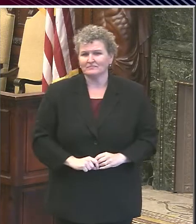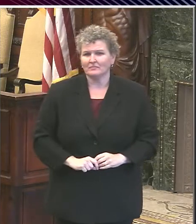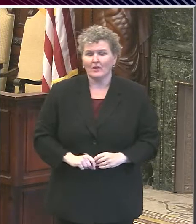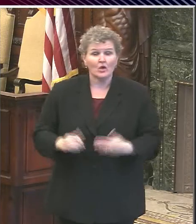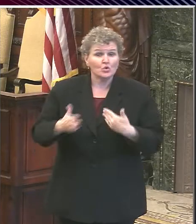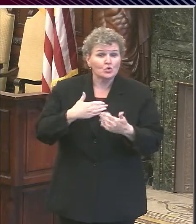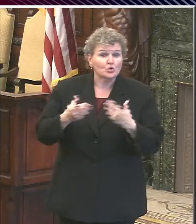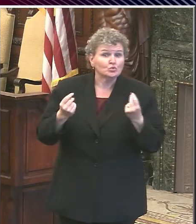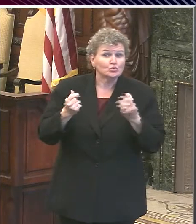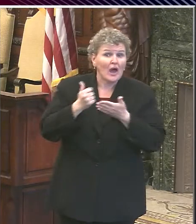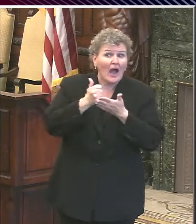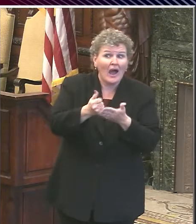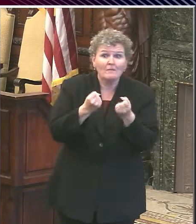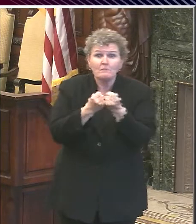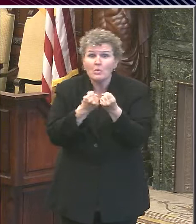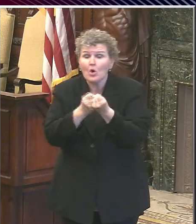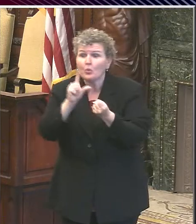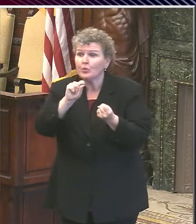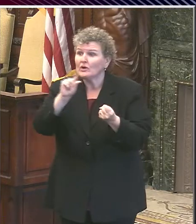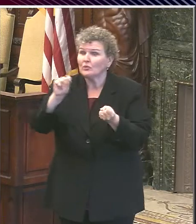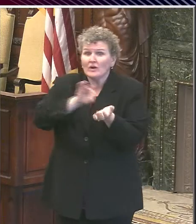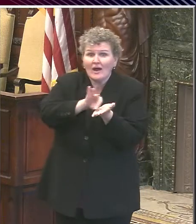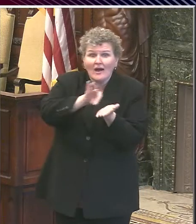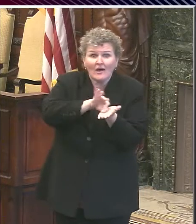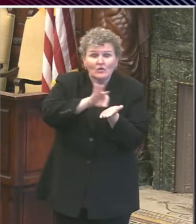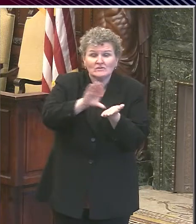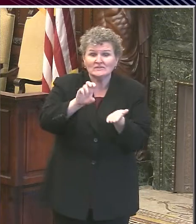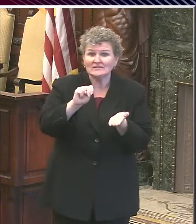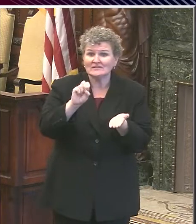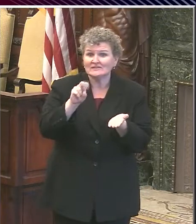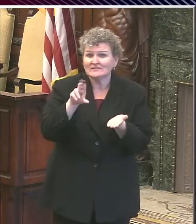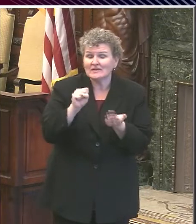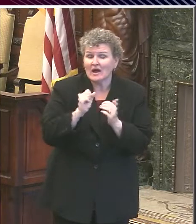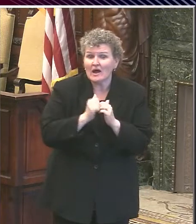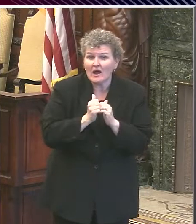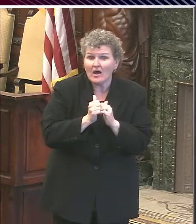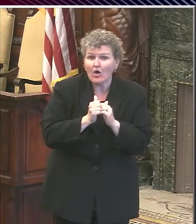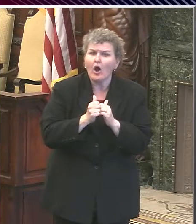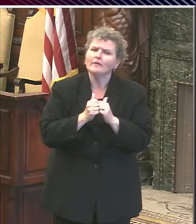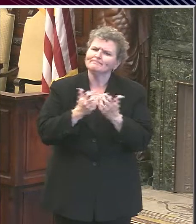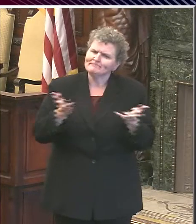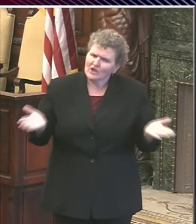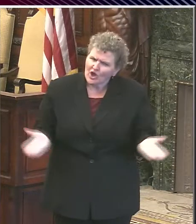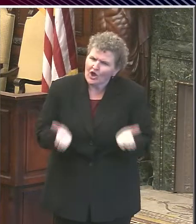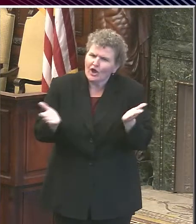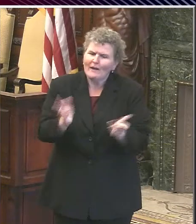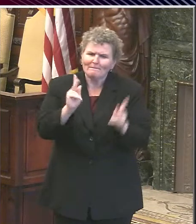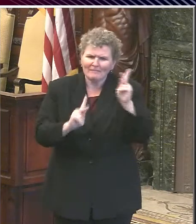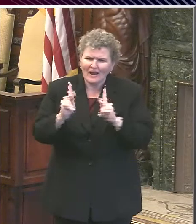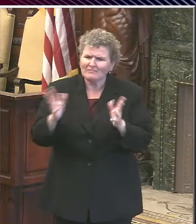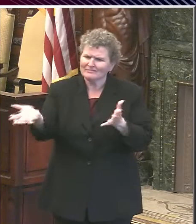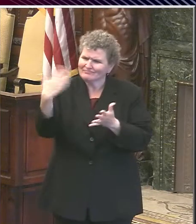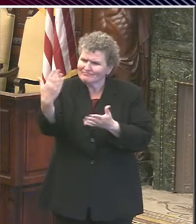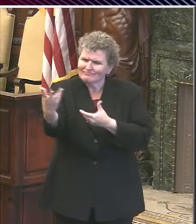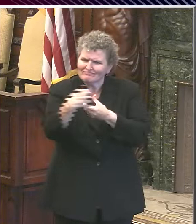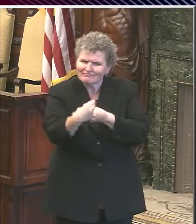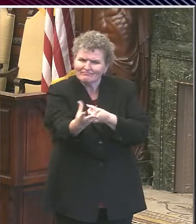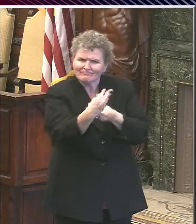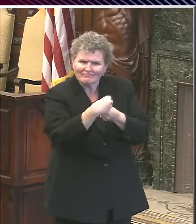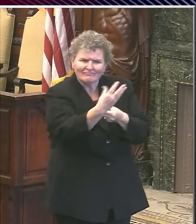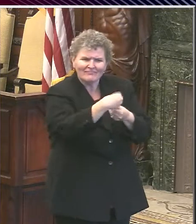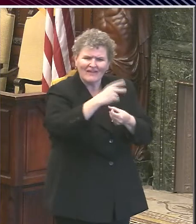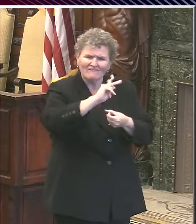census, is focusing its efforts on encouraging census participation in Philadelphia's historically undercounted